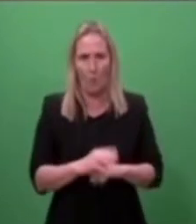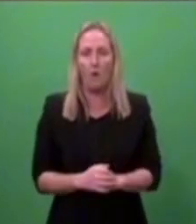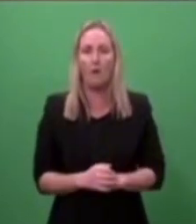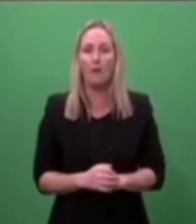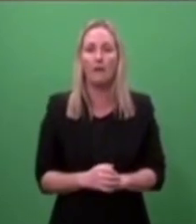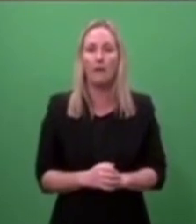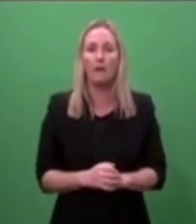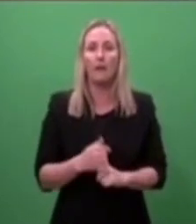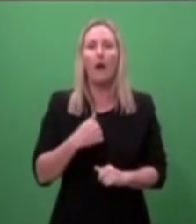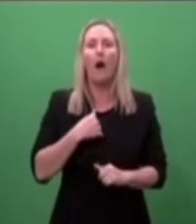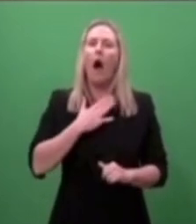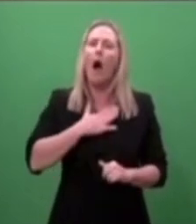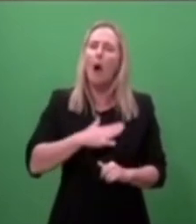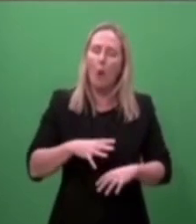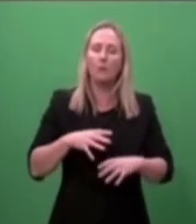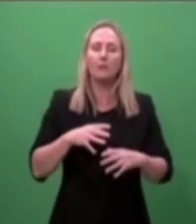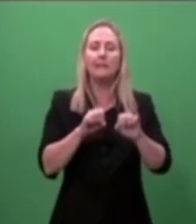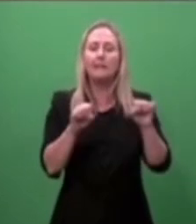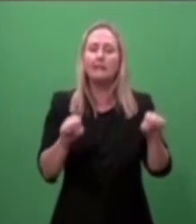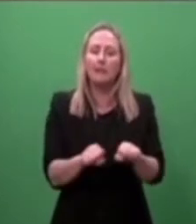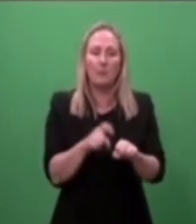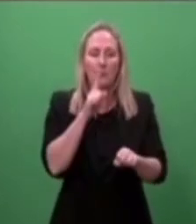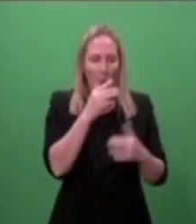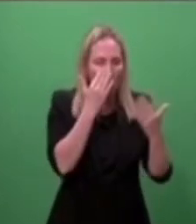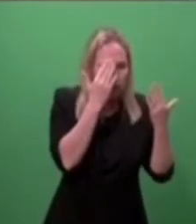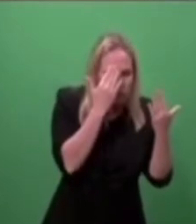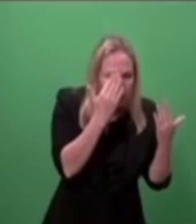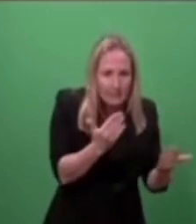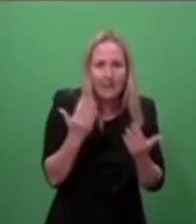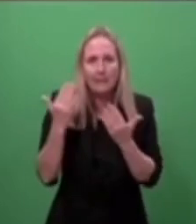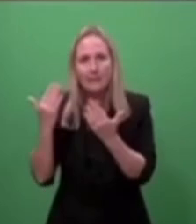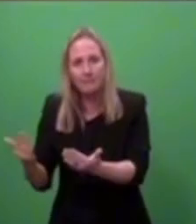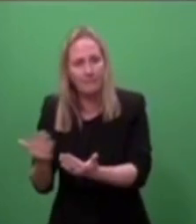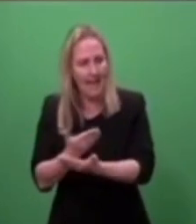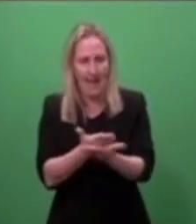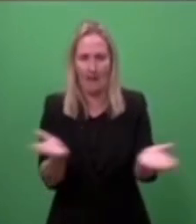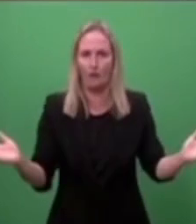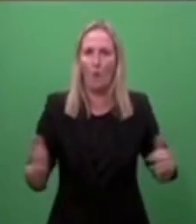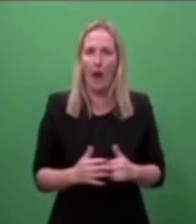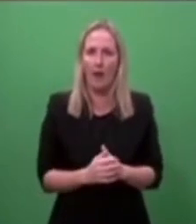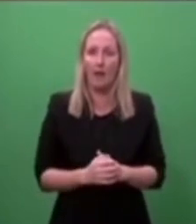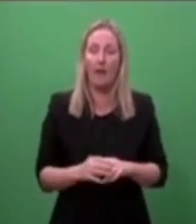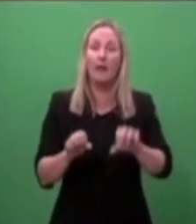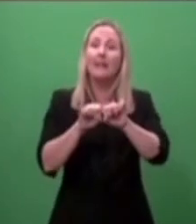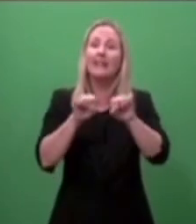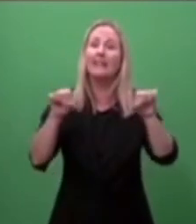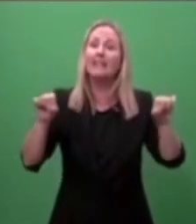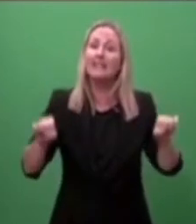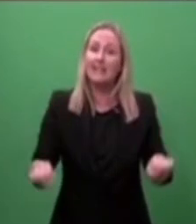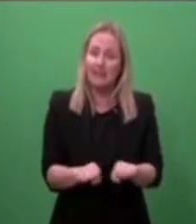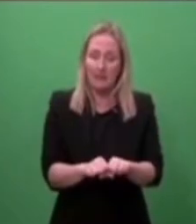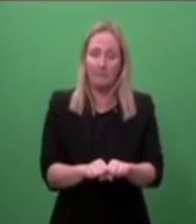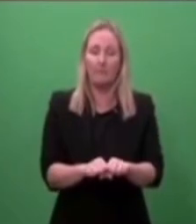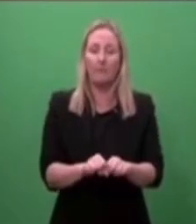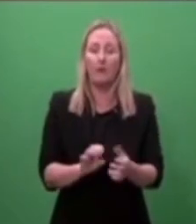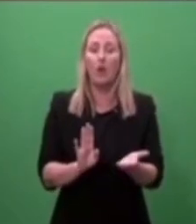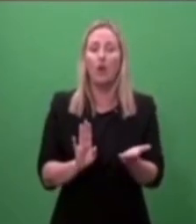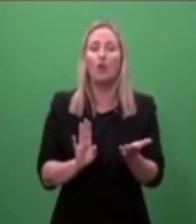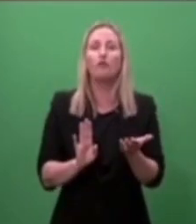they work with, social norms that respect everyone, and systems that respond appropriately when we